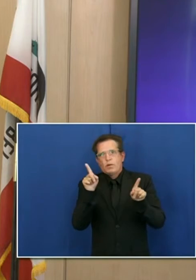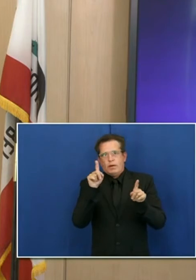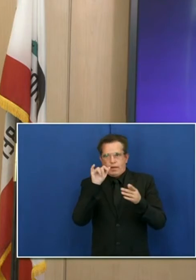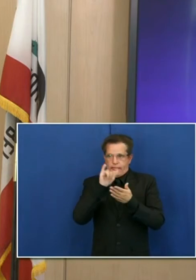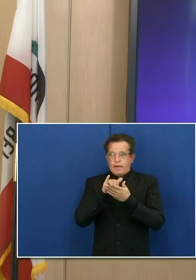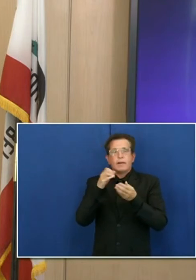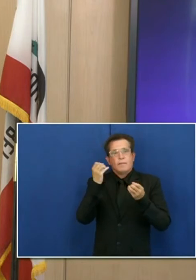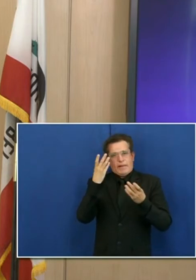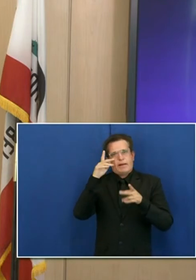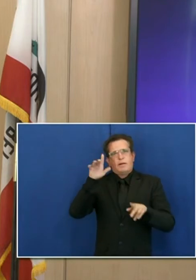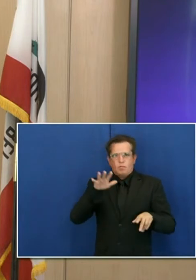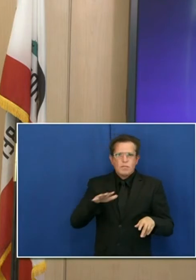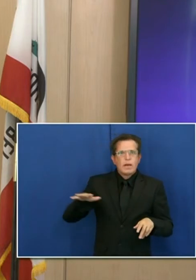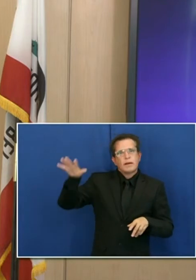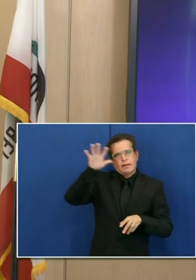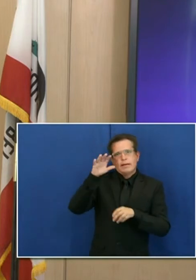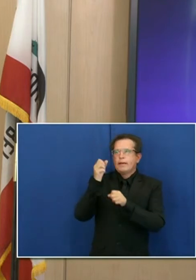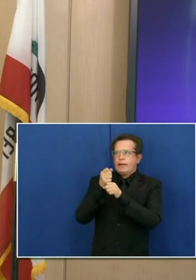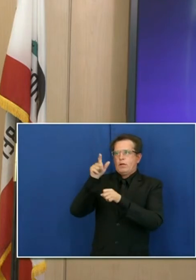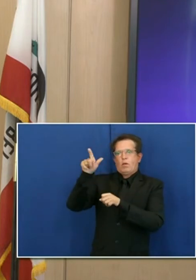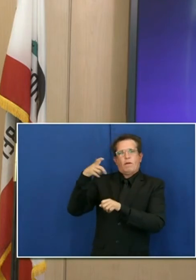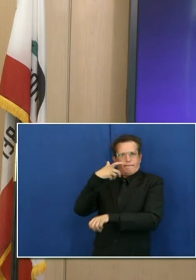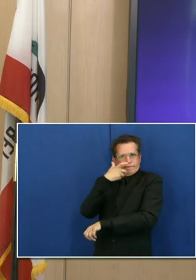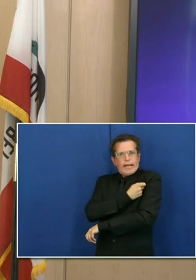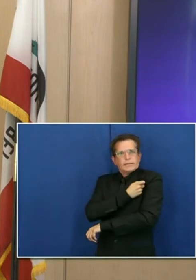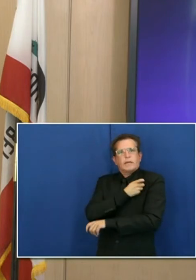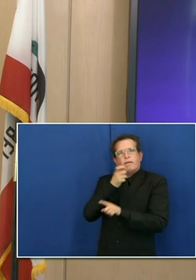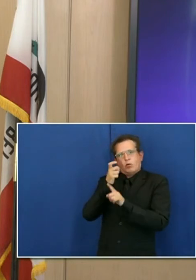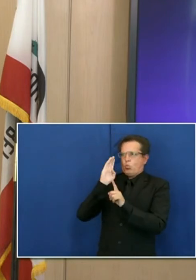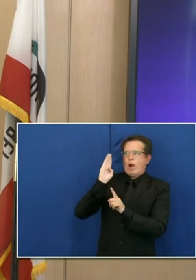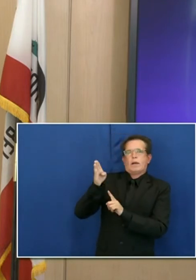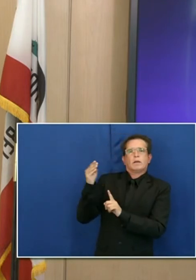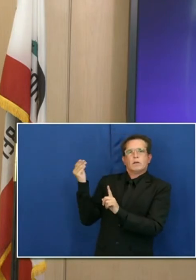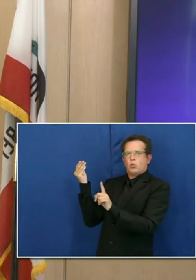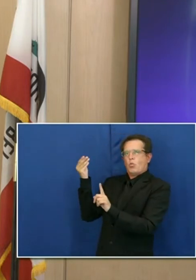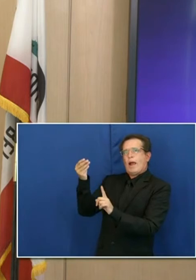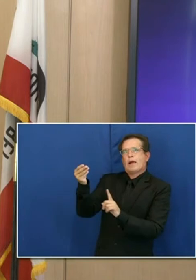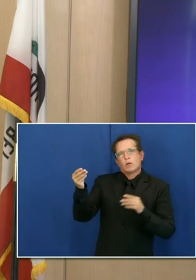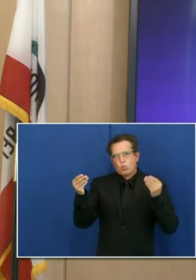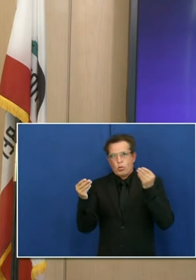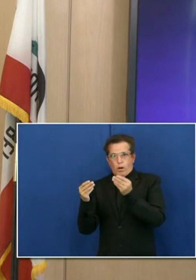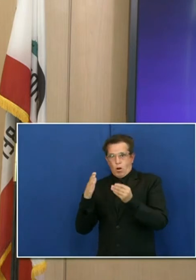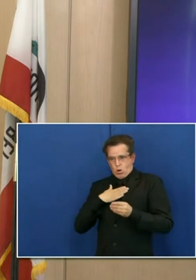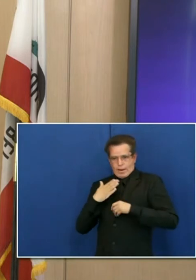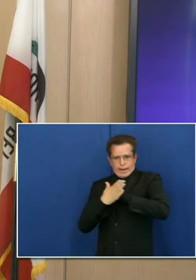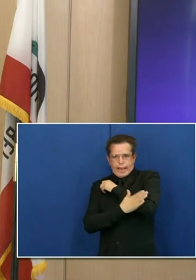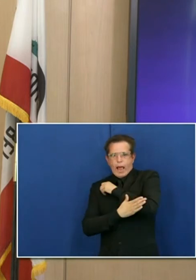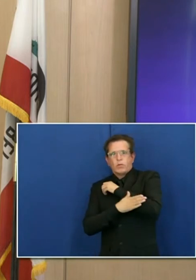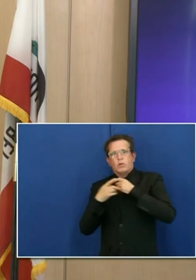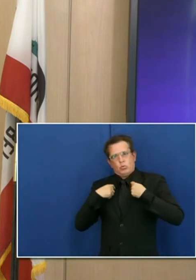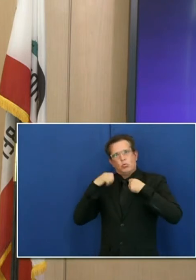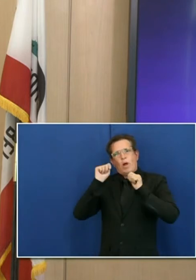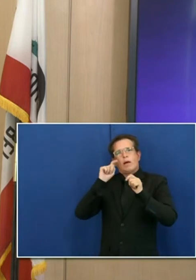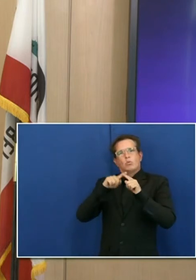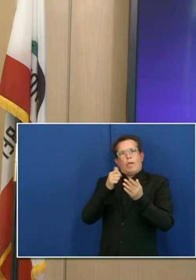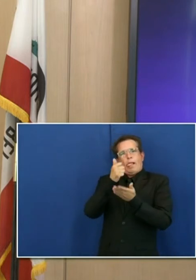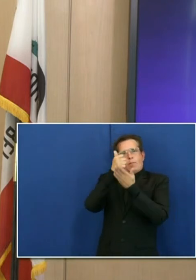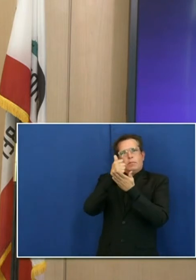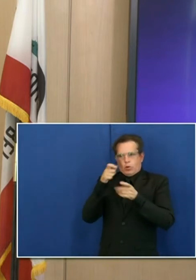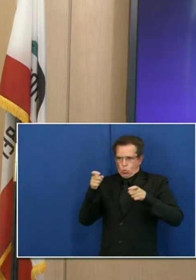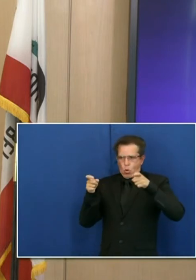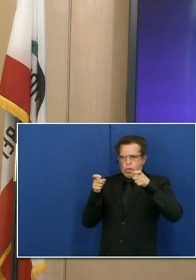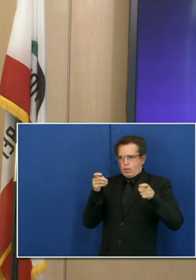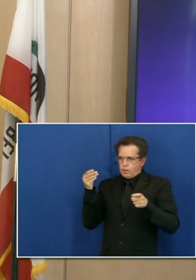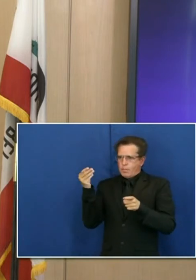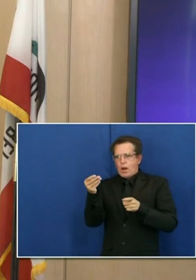entities receive vaccines directly. From a county public health standpoint, our primary role is to try to serve as an air traffic controller and